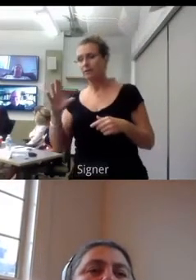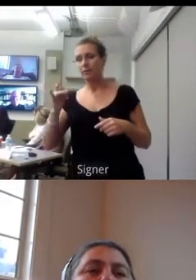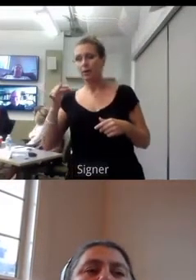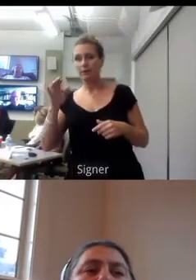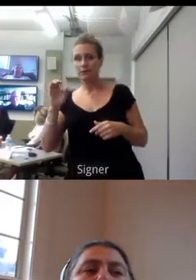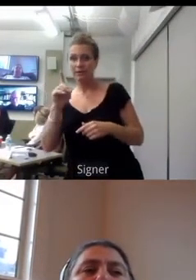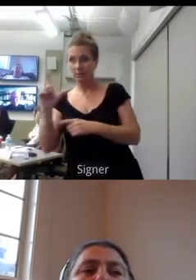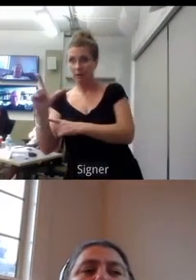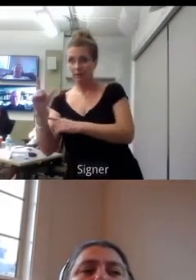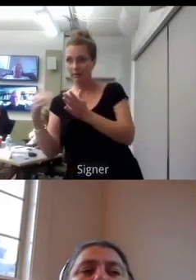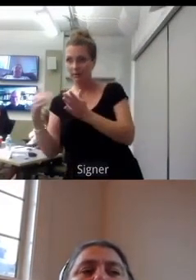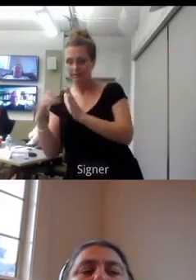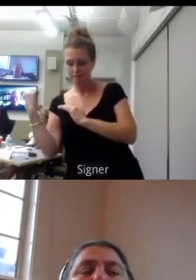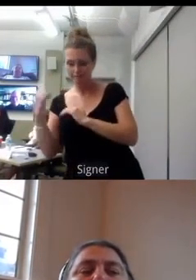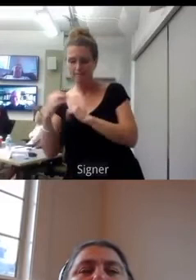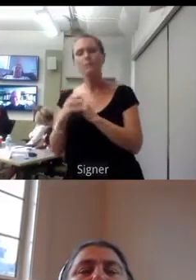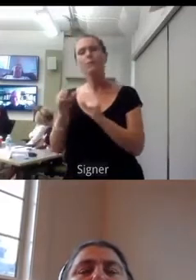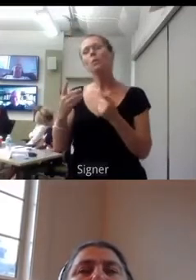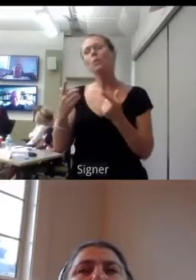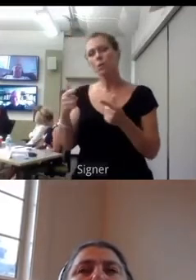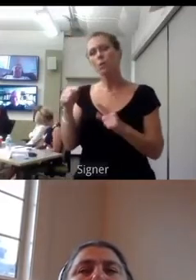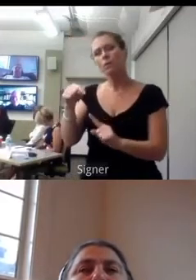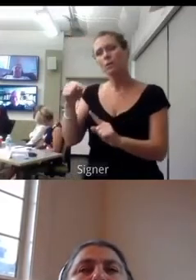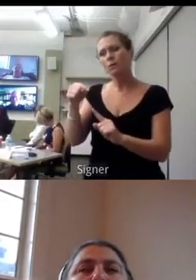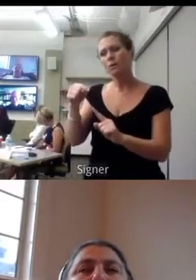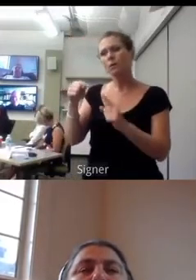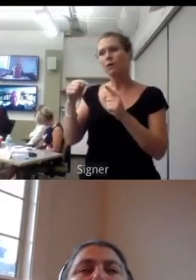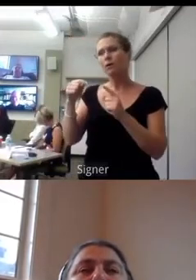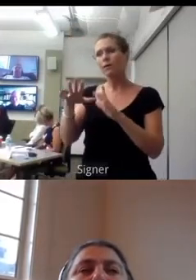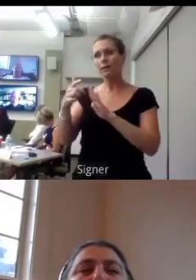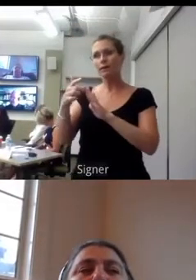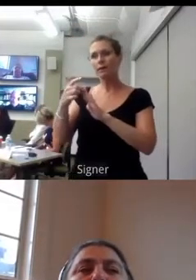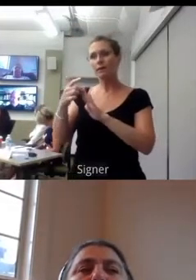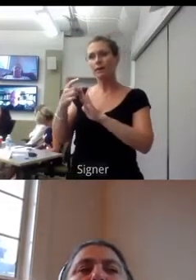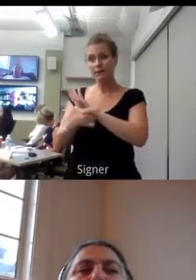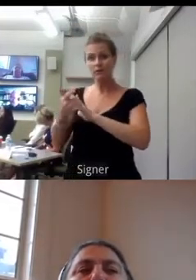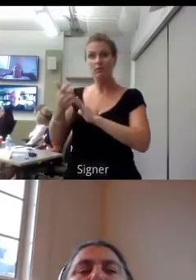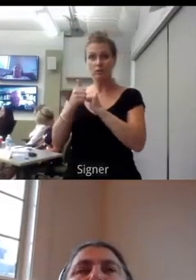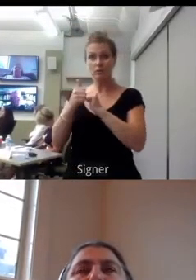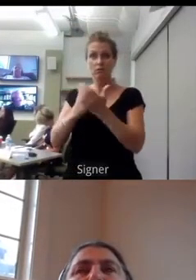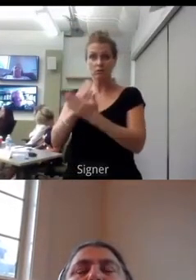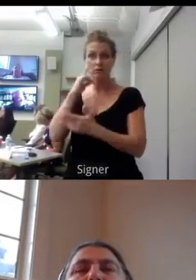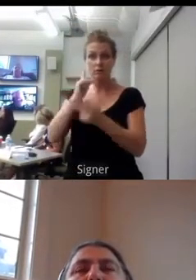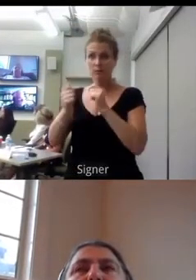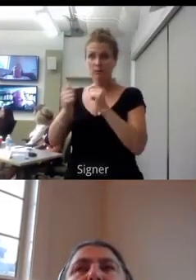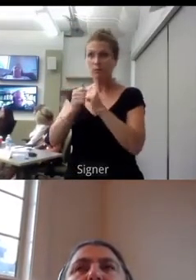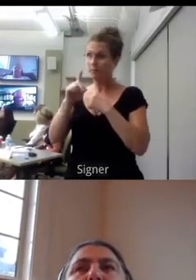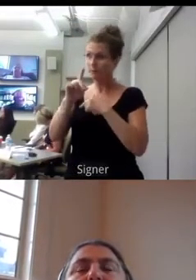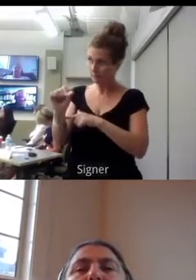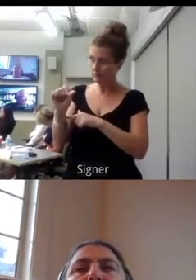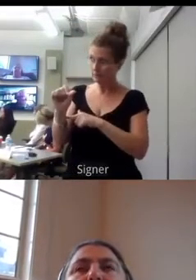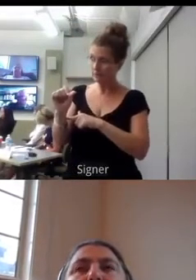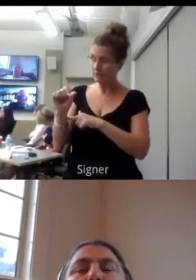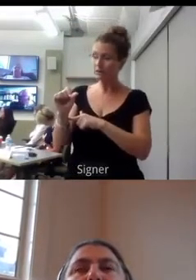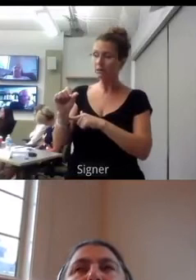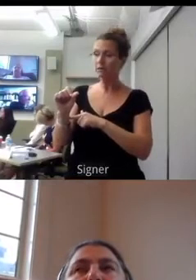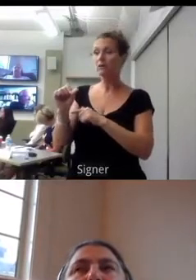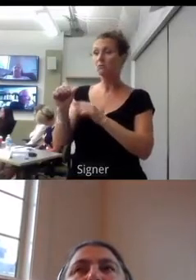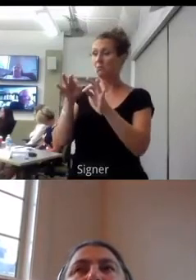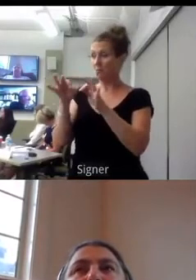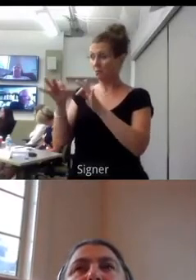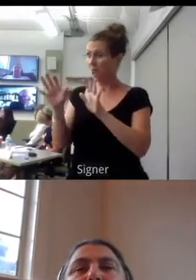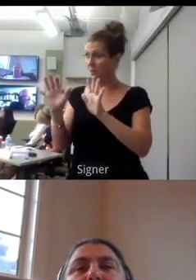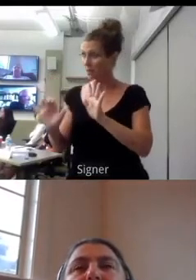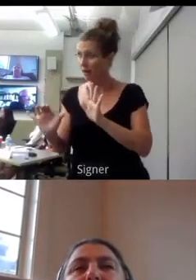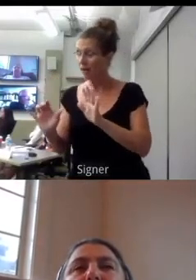disability in terms that they use in the Convention on the Rights of People with Disabilities. And then we go further to say, for example, but not